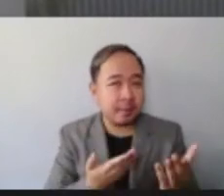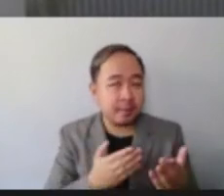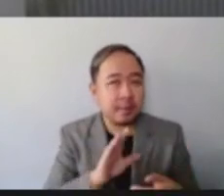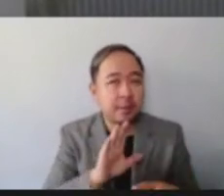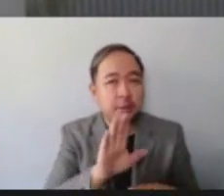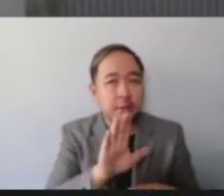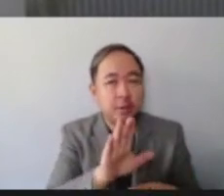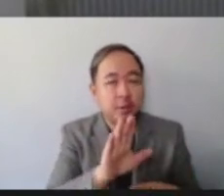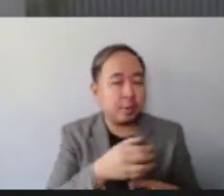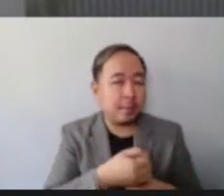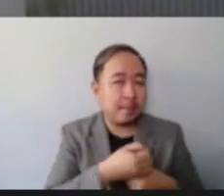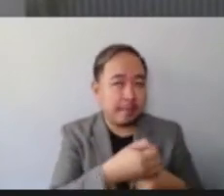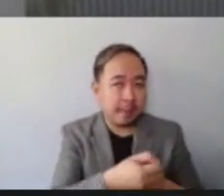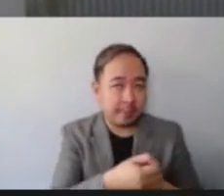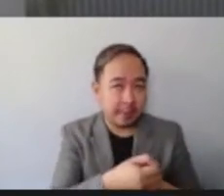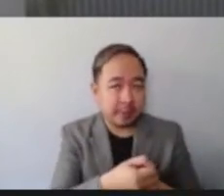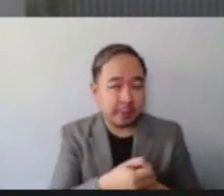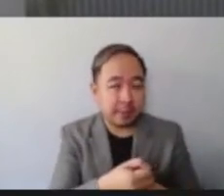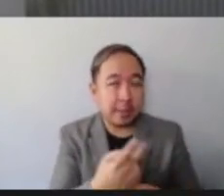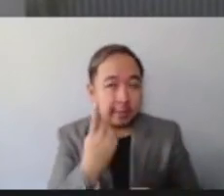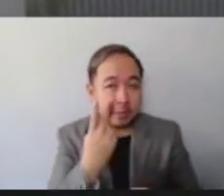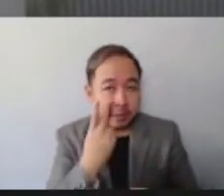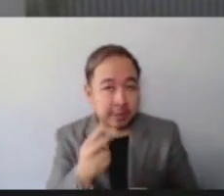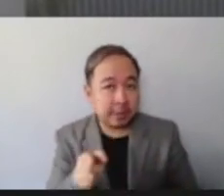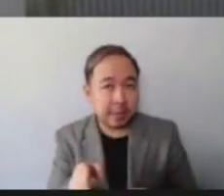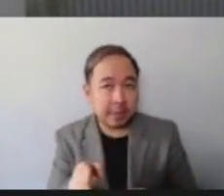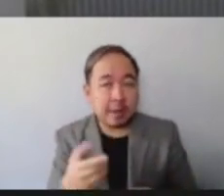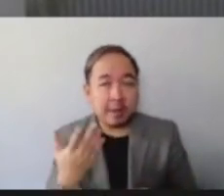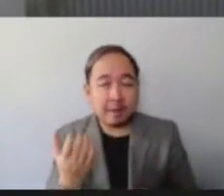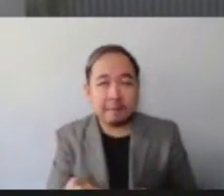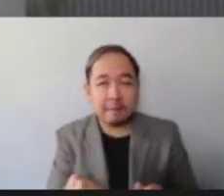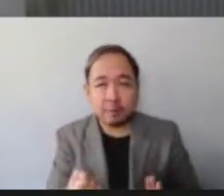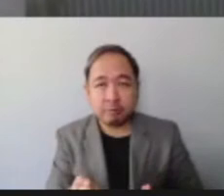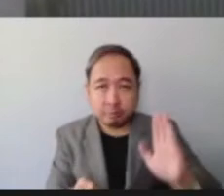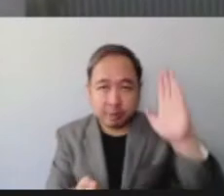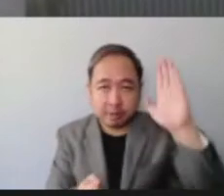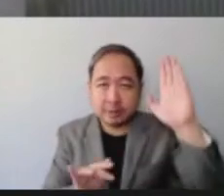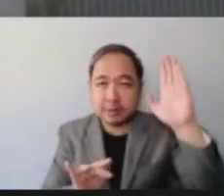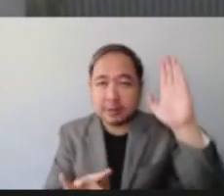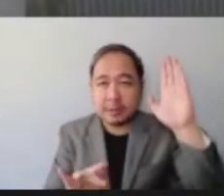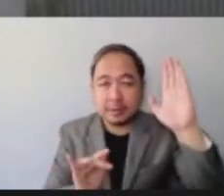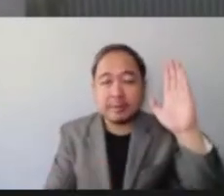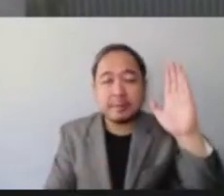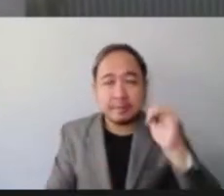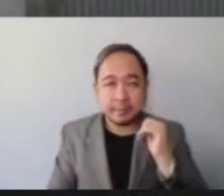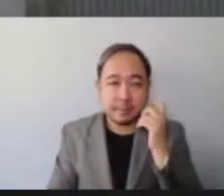delegation by using the Razer handle button only